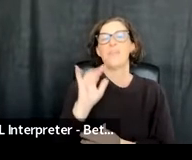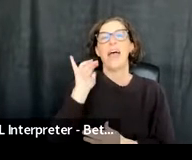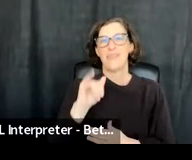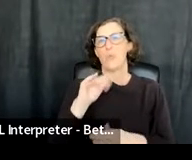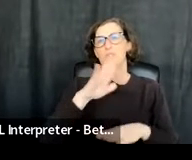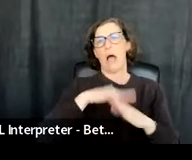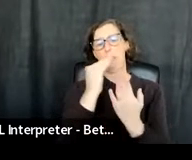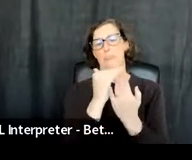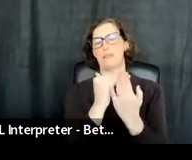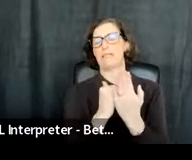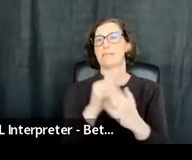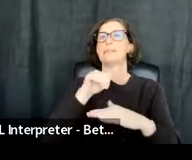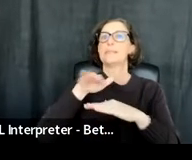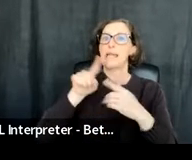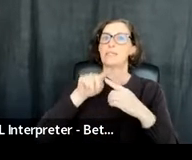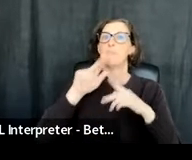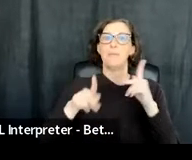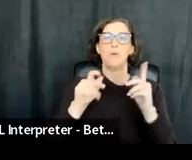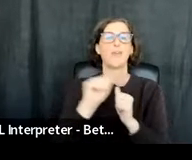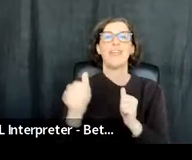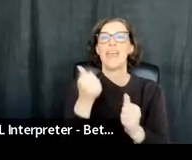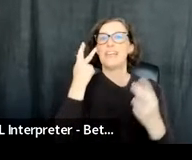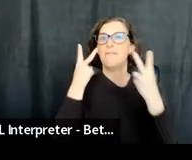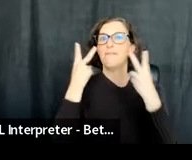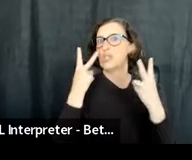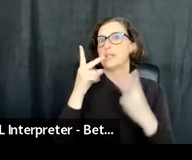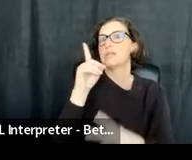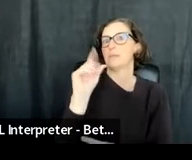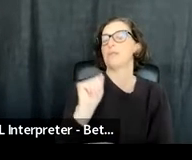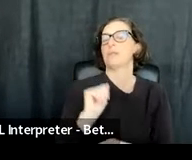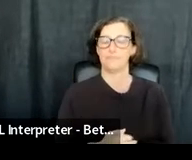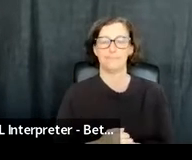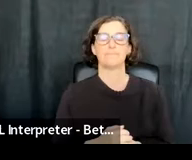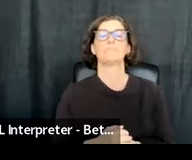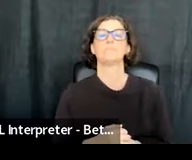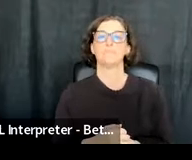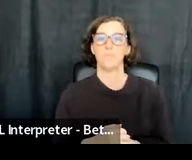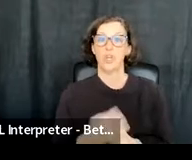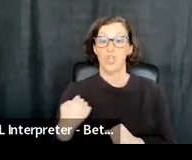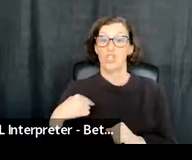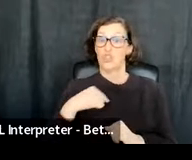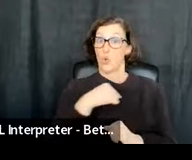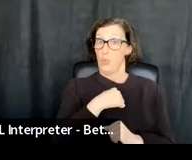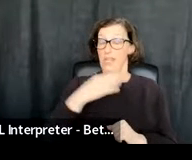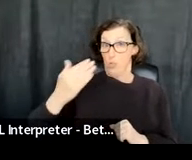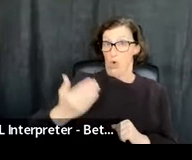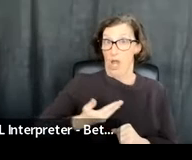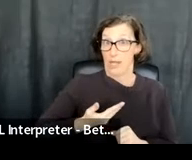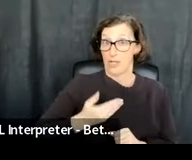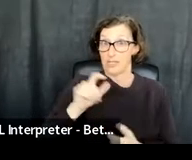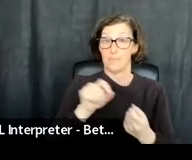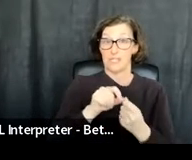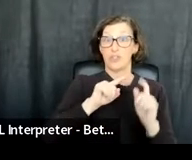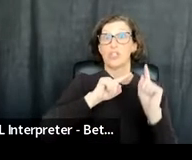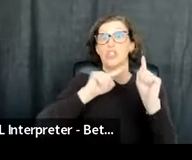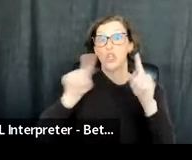checklist for people with any kind of vision issues. So we were hired specifically to go to her